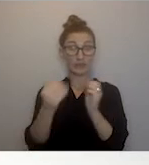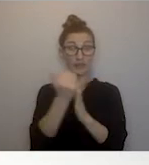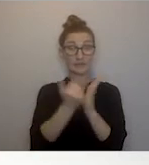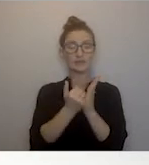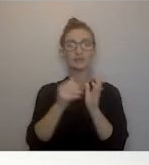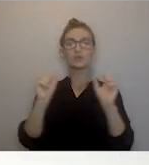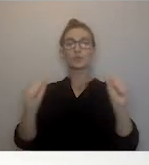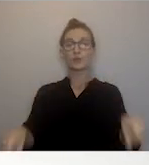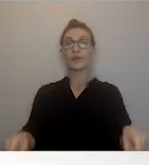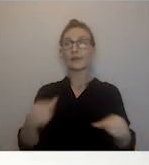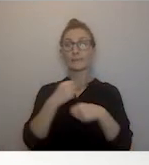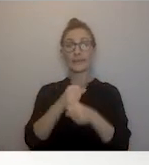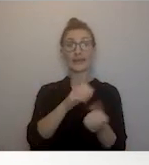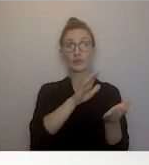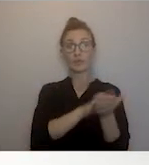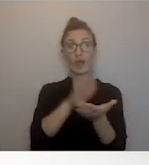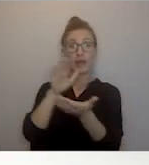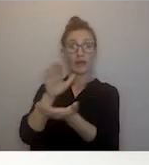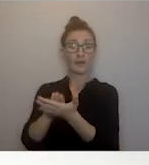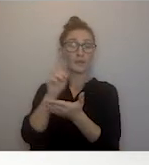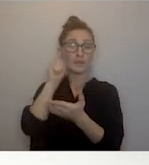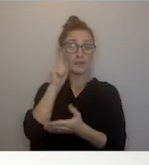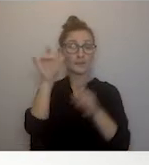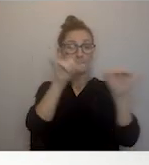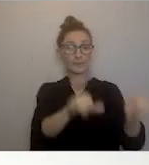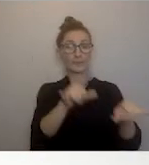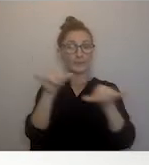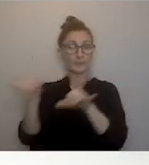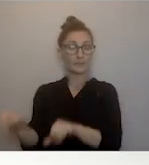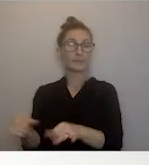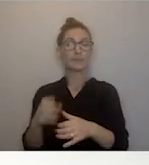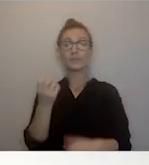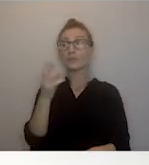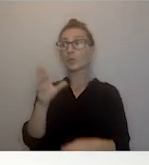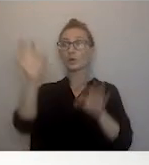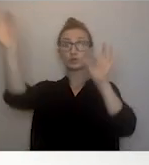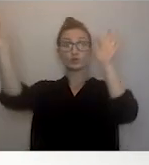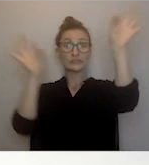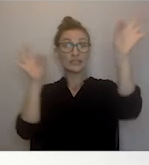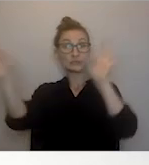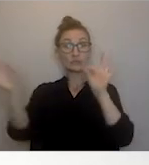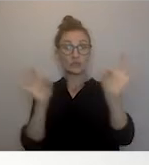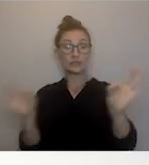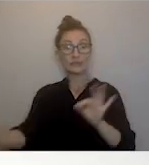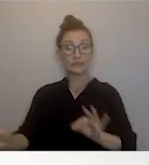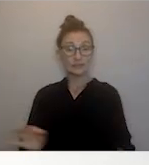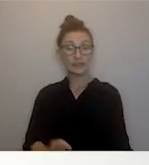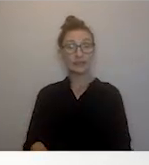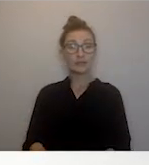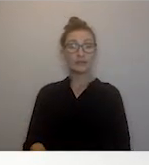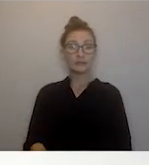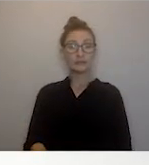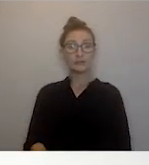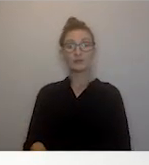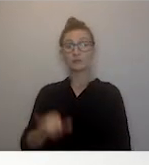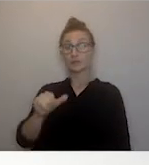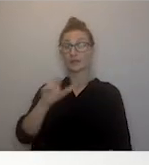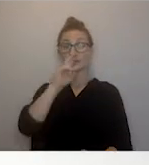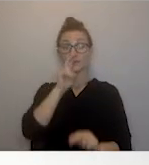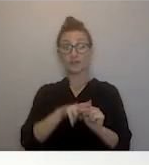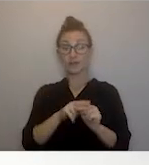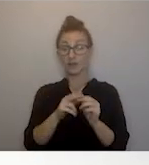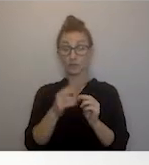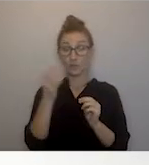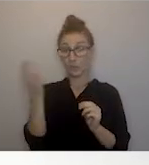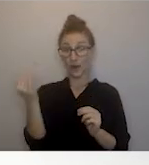get them to rhyme or tell a real story, so making a huge description to something. And all of this